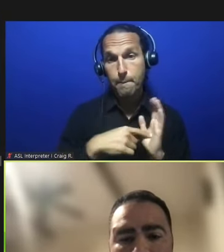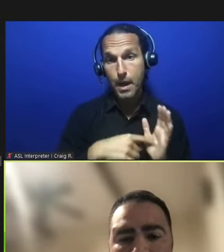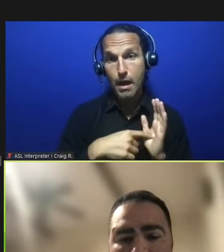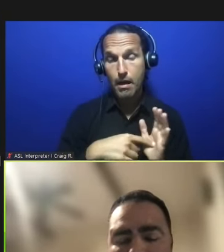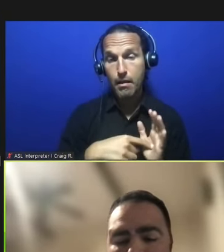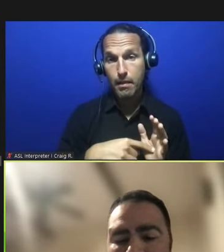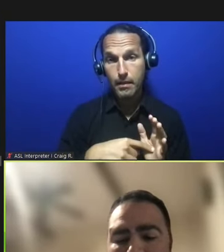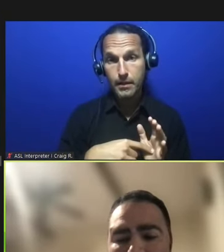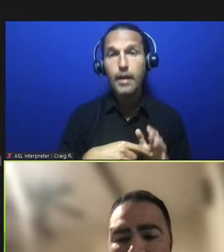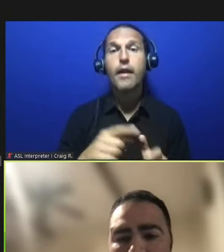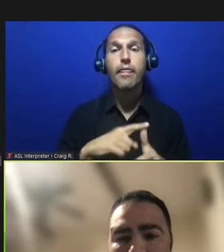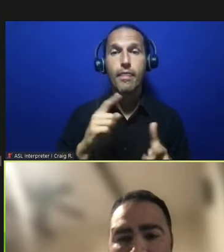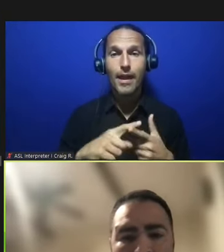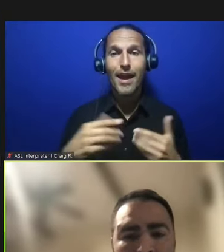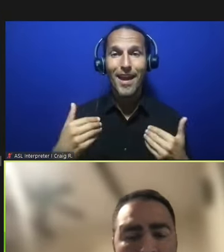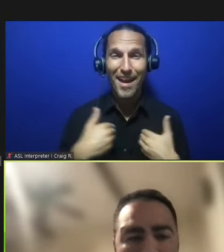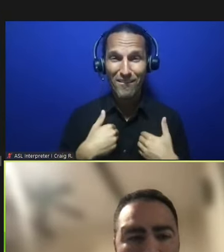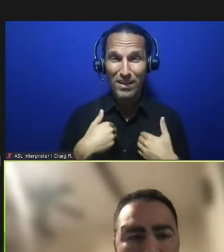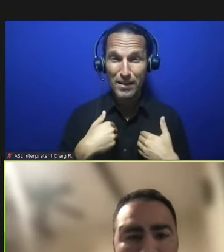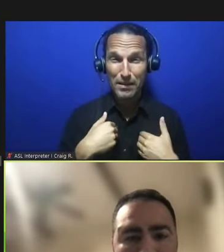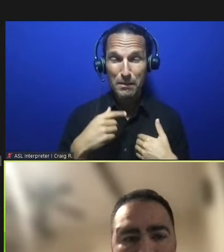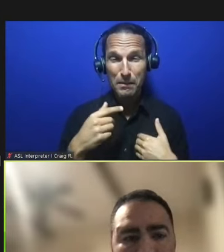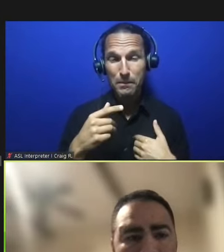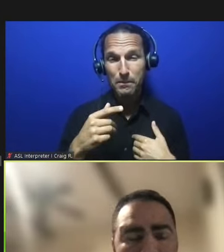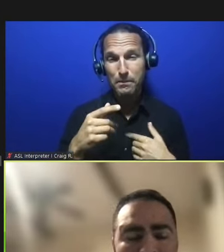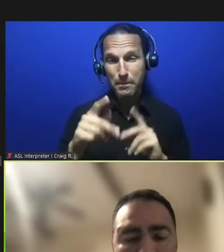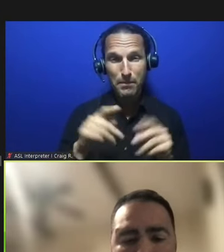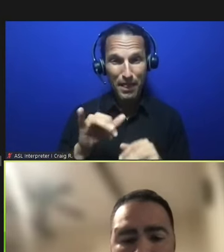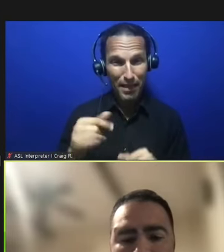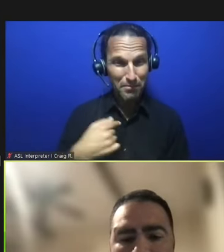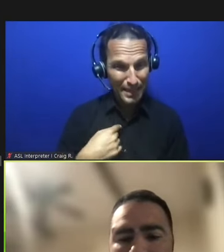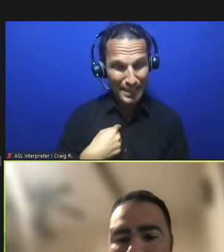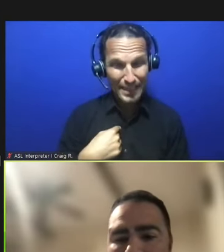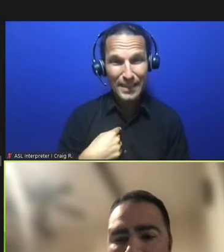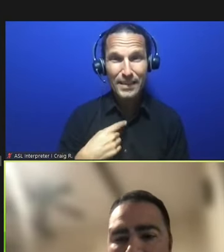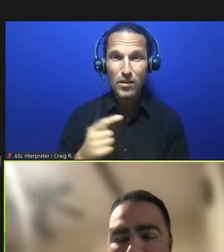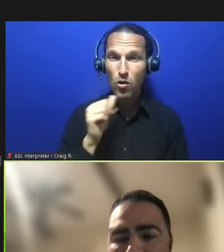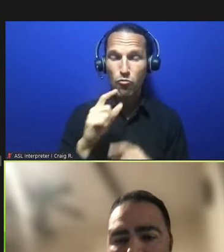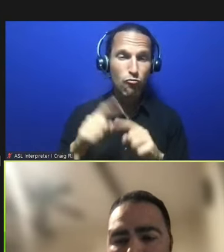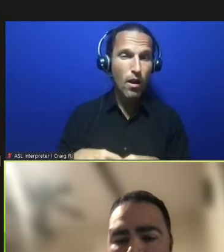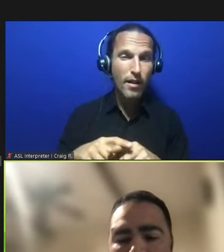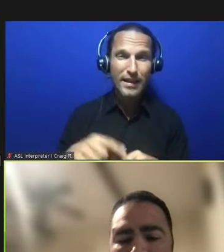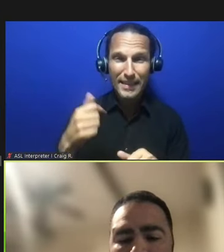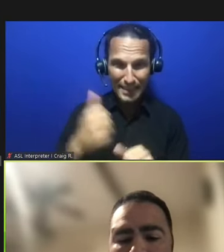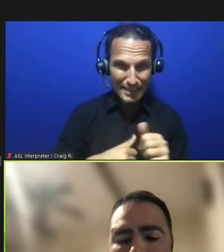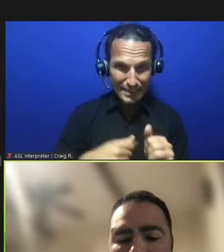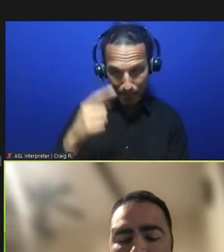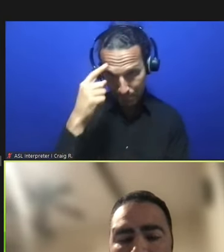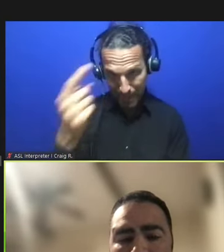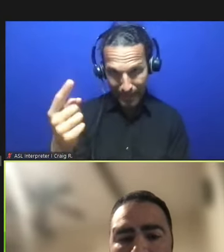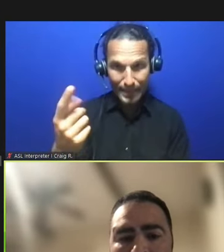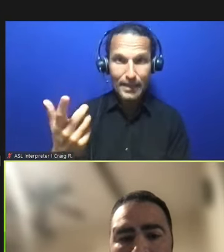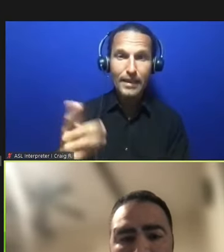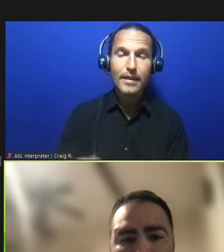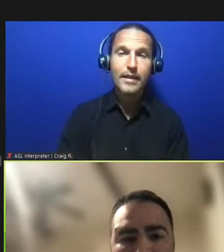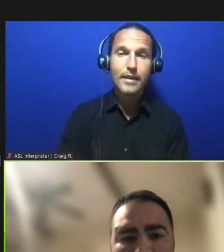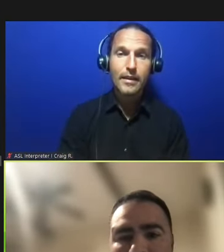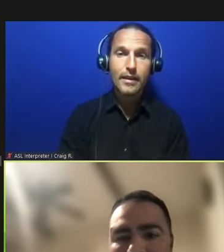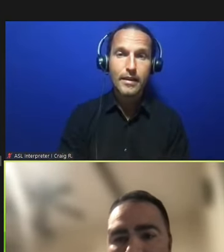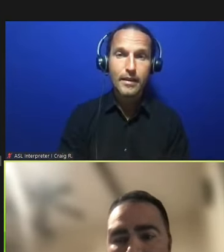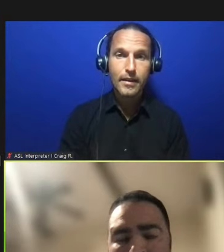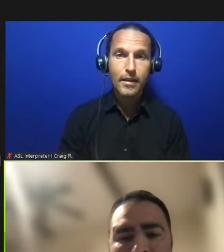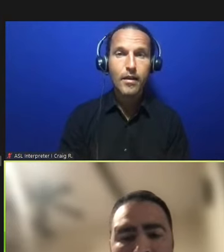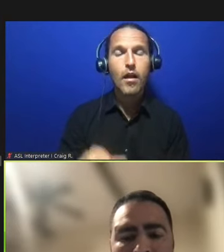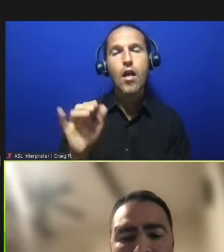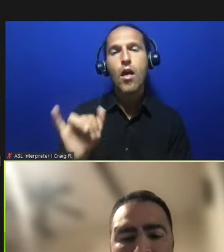and having people like me, a driver that rely on every penny, not to mention